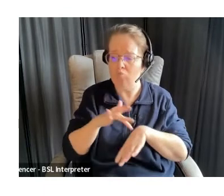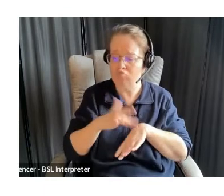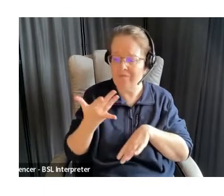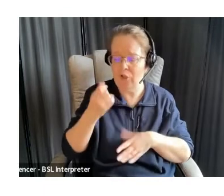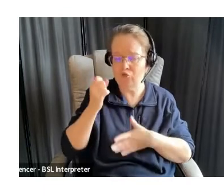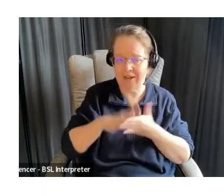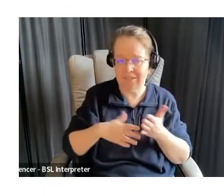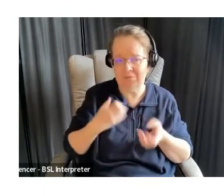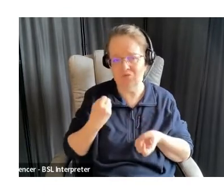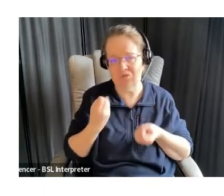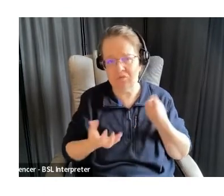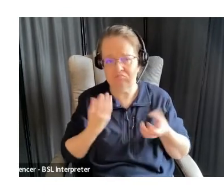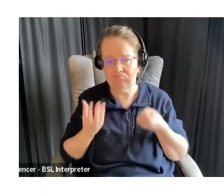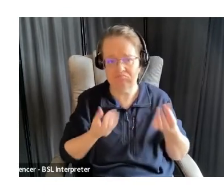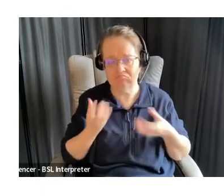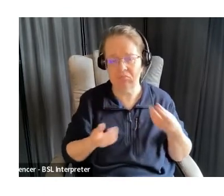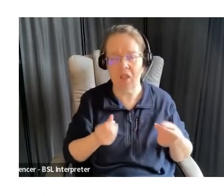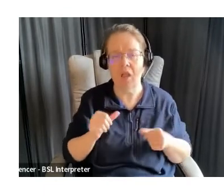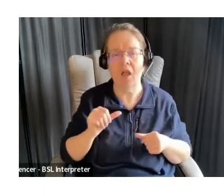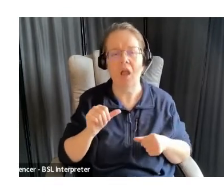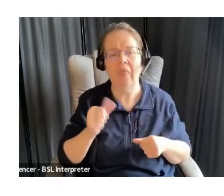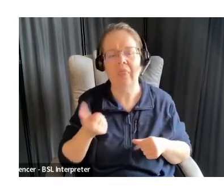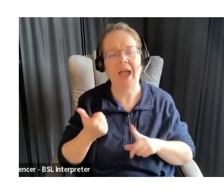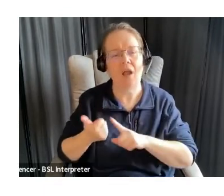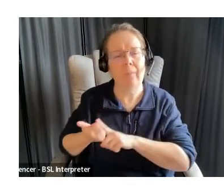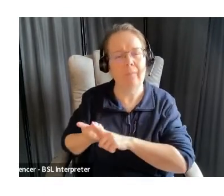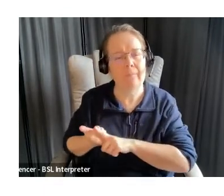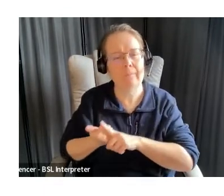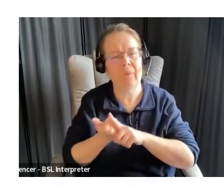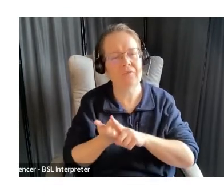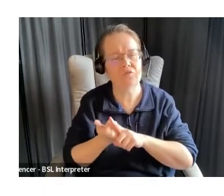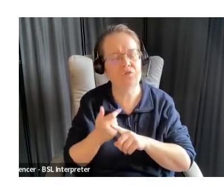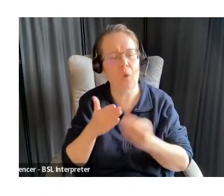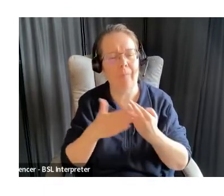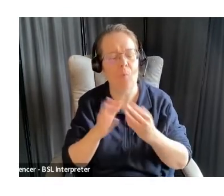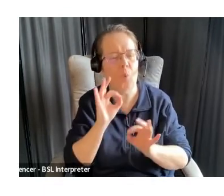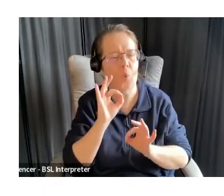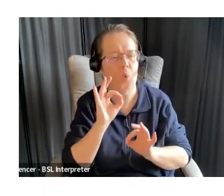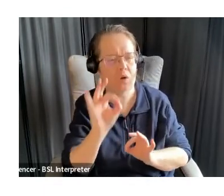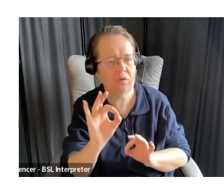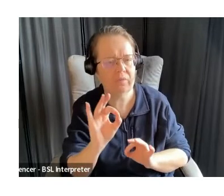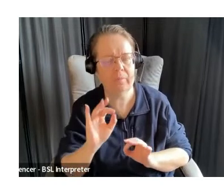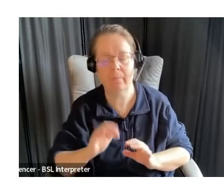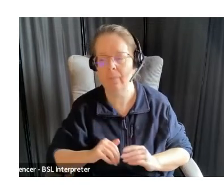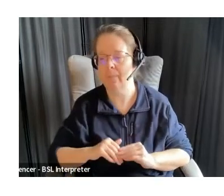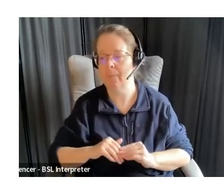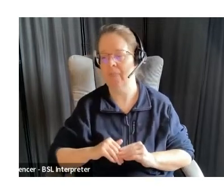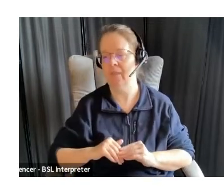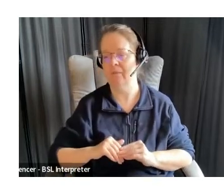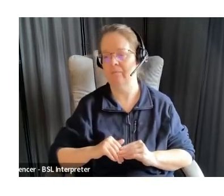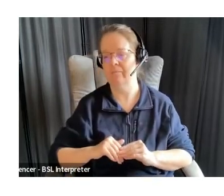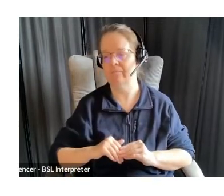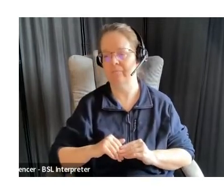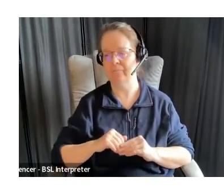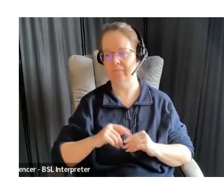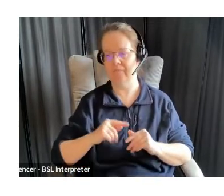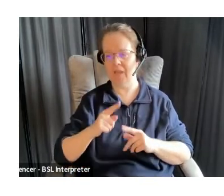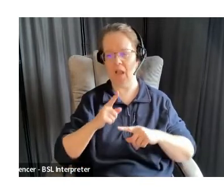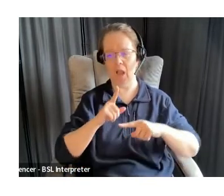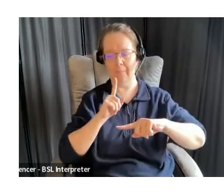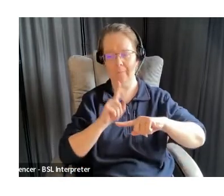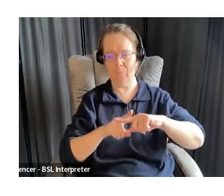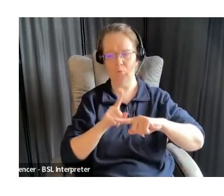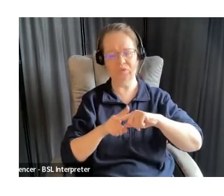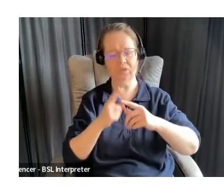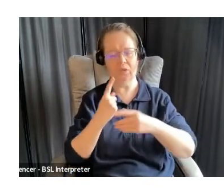experience, you can then back that up and ask them a further question. It helps to project positive